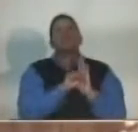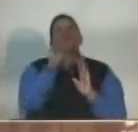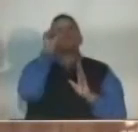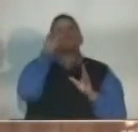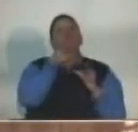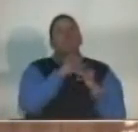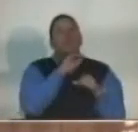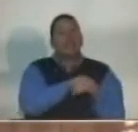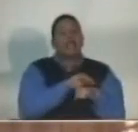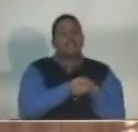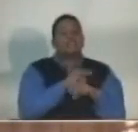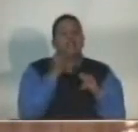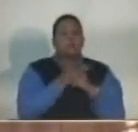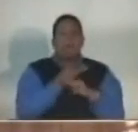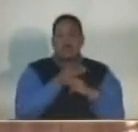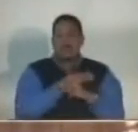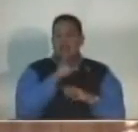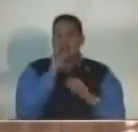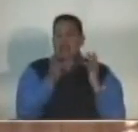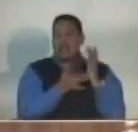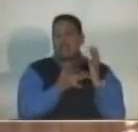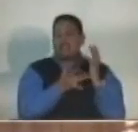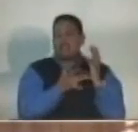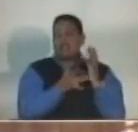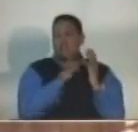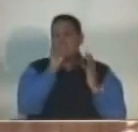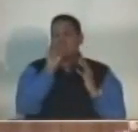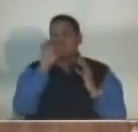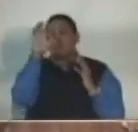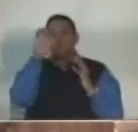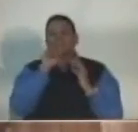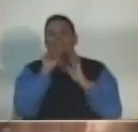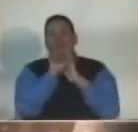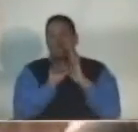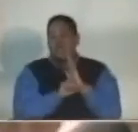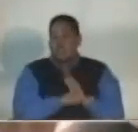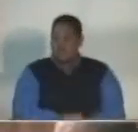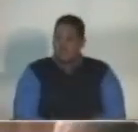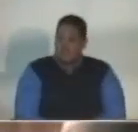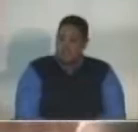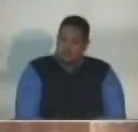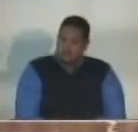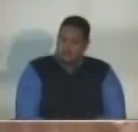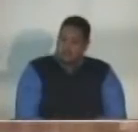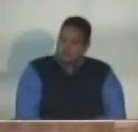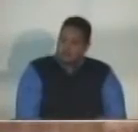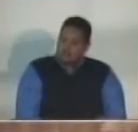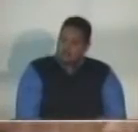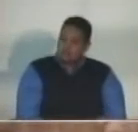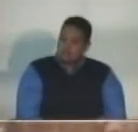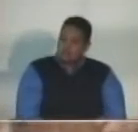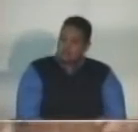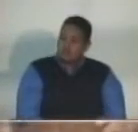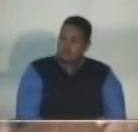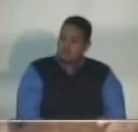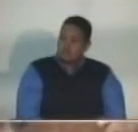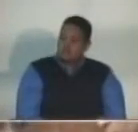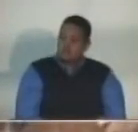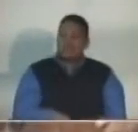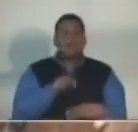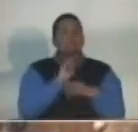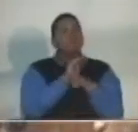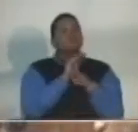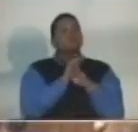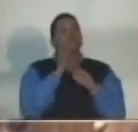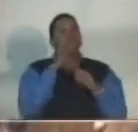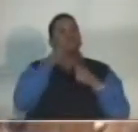include English, mathematics, and a technical or vocational subject. The ministry has deployed 84